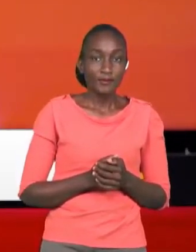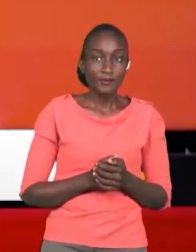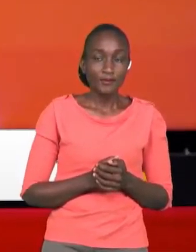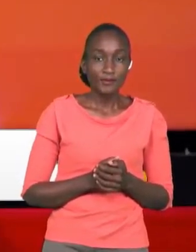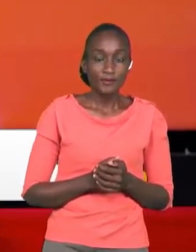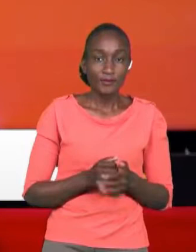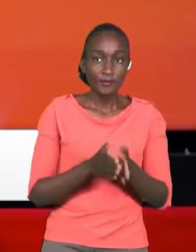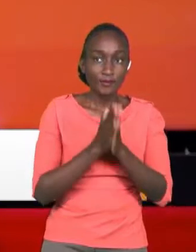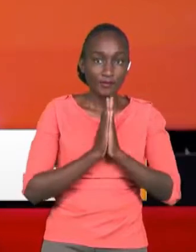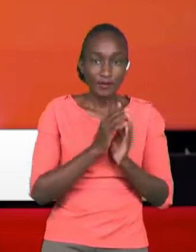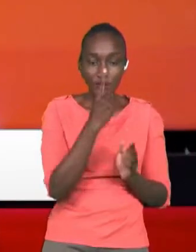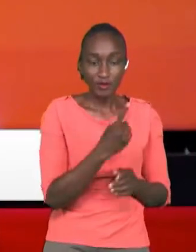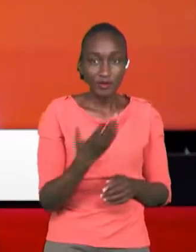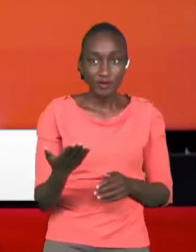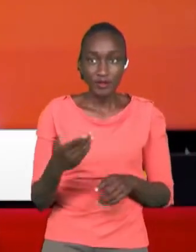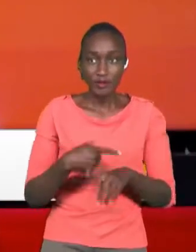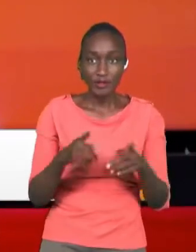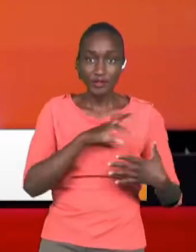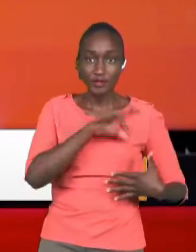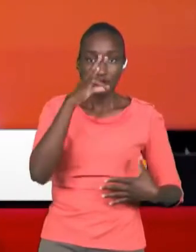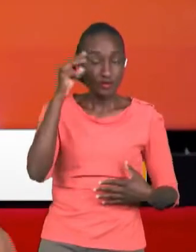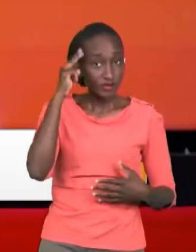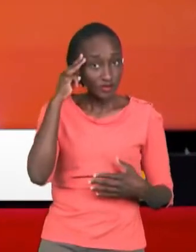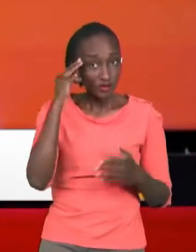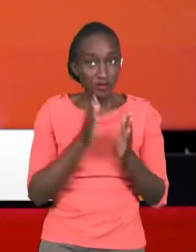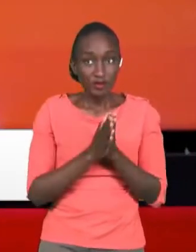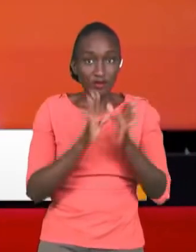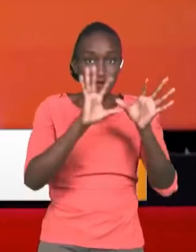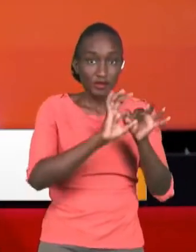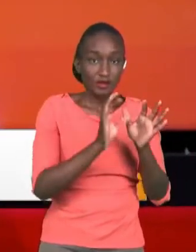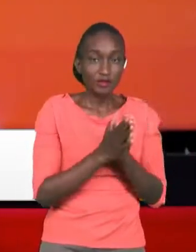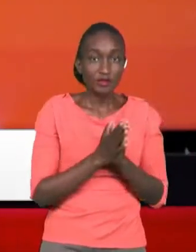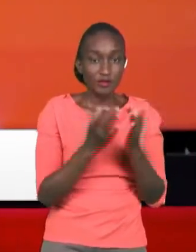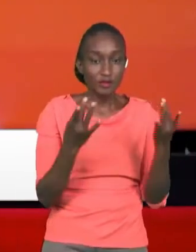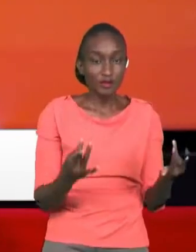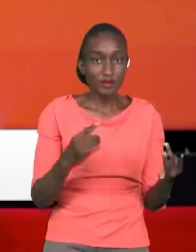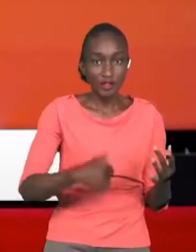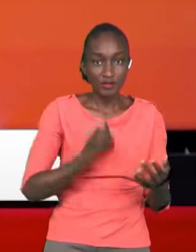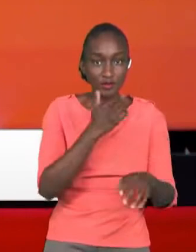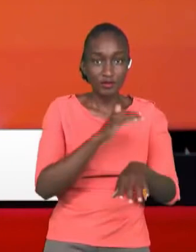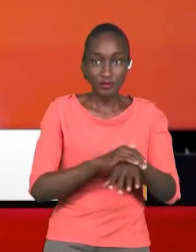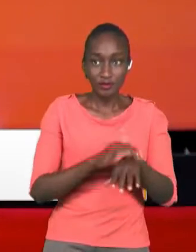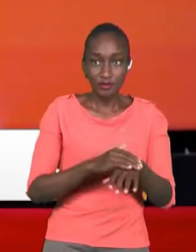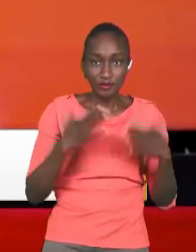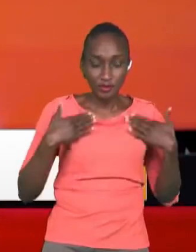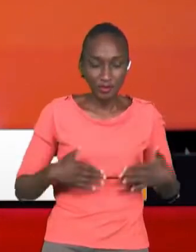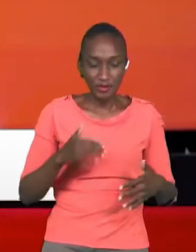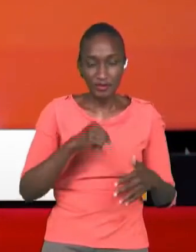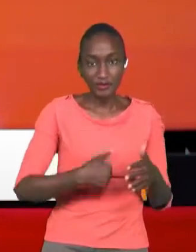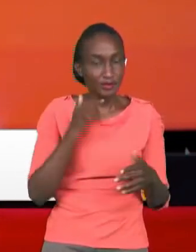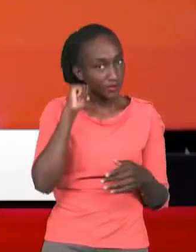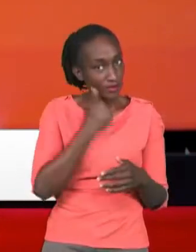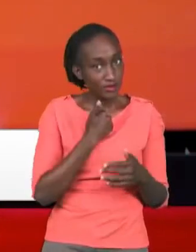The faith is one thing, but mm-hmm. I'm spiritually, mentally, and physically connected with yoga. Okay. I feel really good. My body feels nice. Yeah.